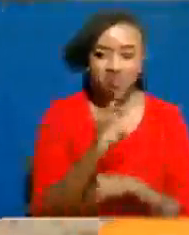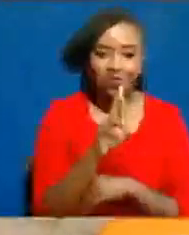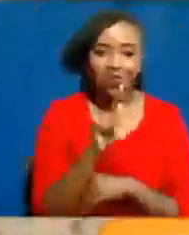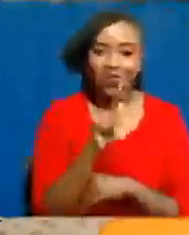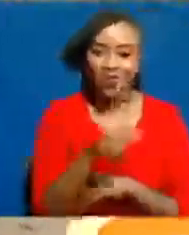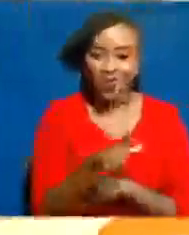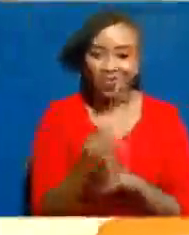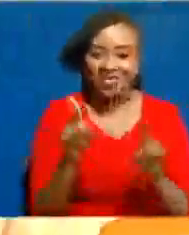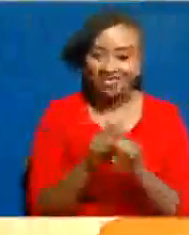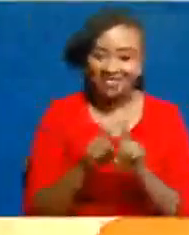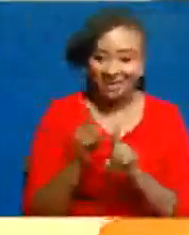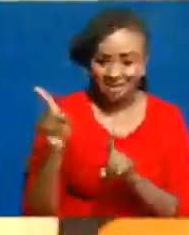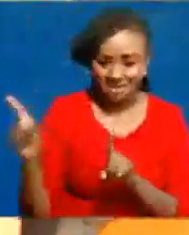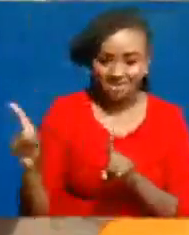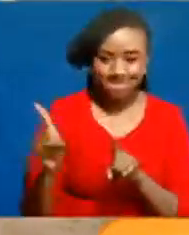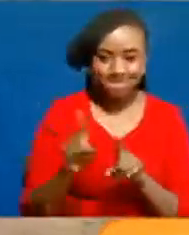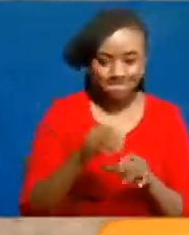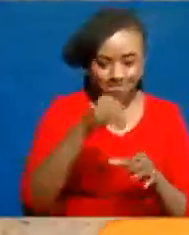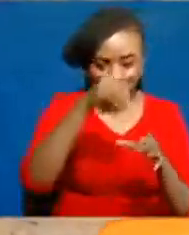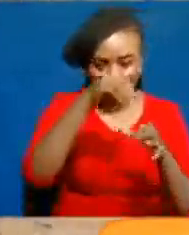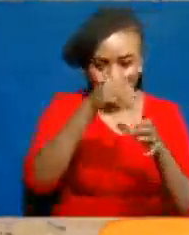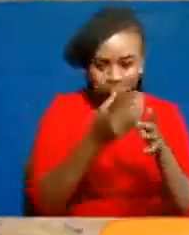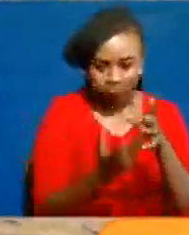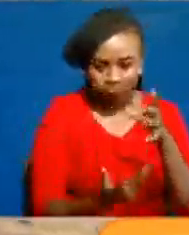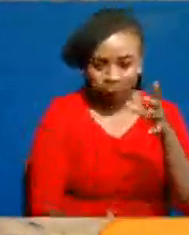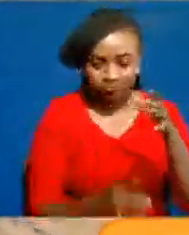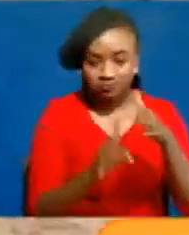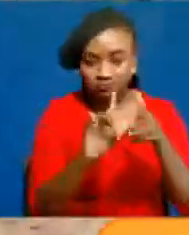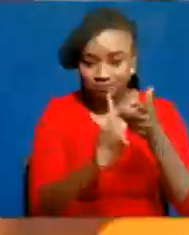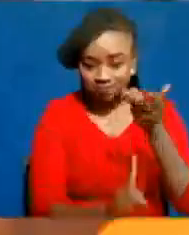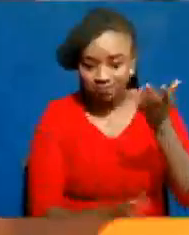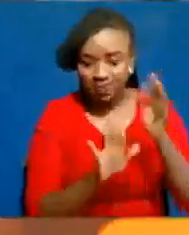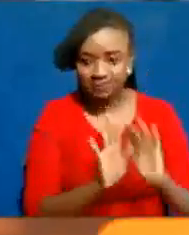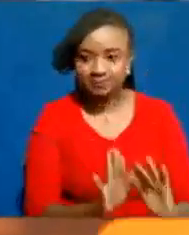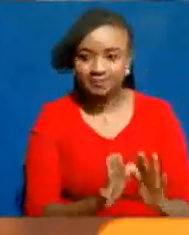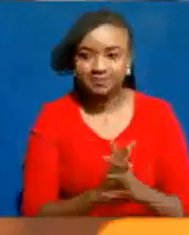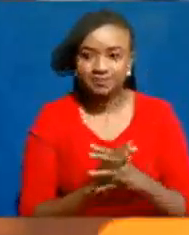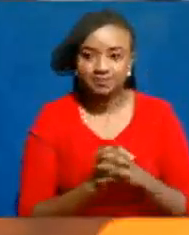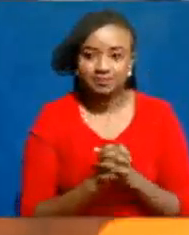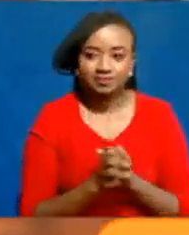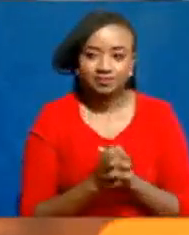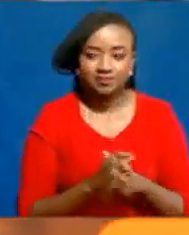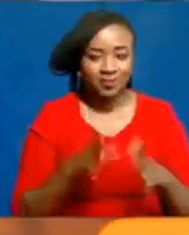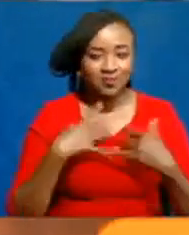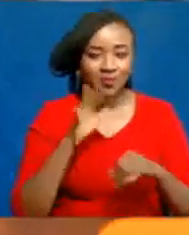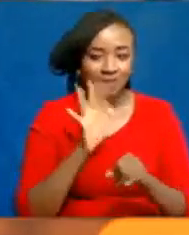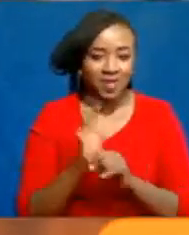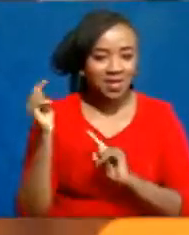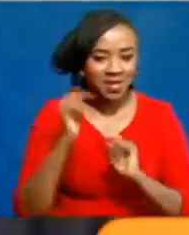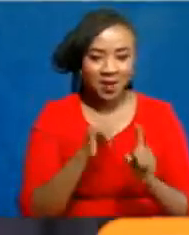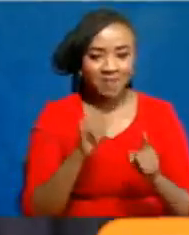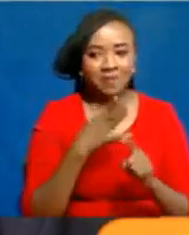And planted this coral structure. This structure has become a centerpiece of the Royal Coral Village and a popular local tourist